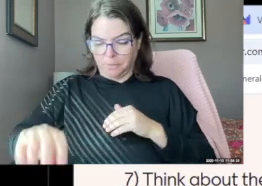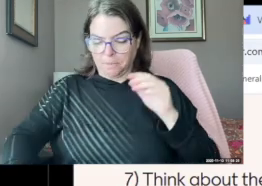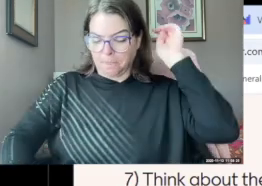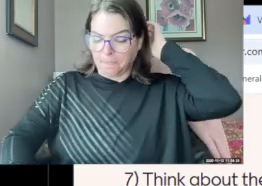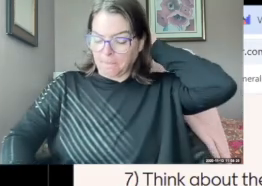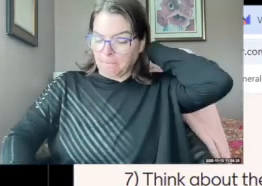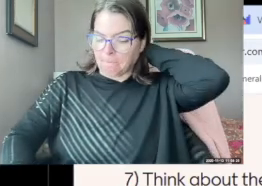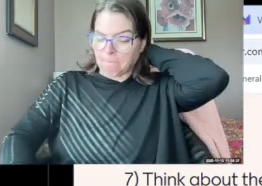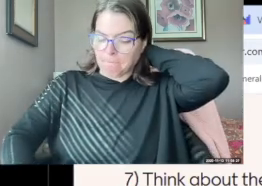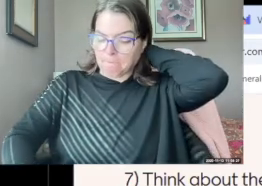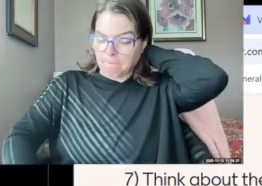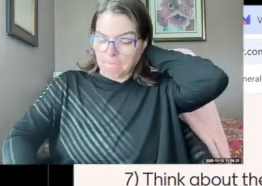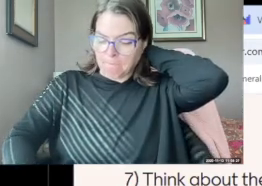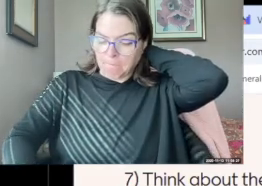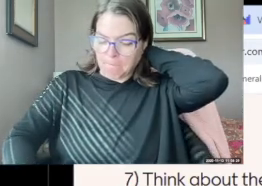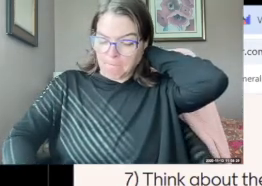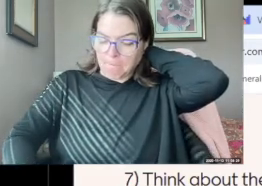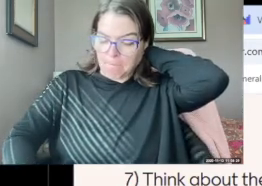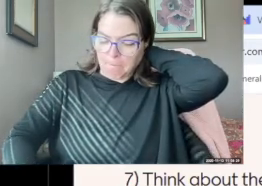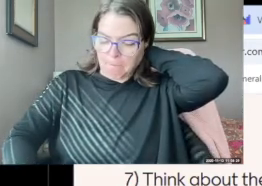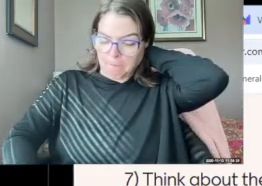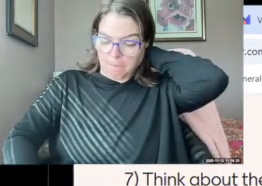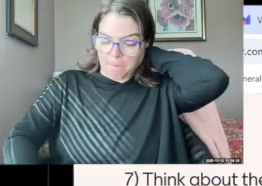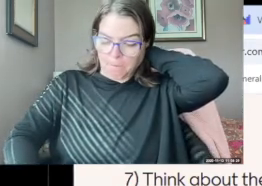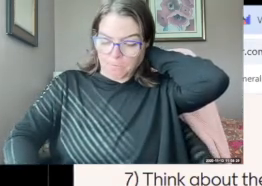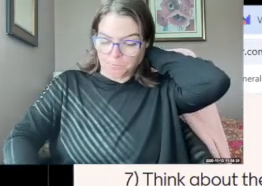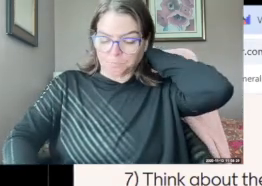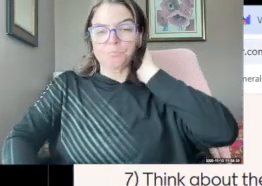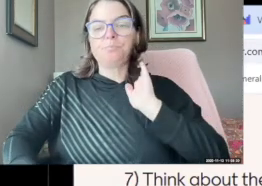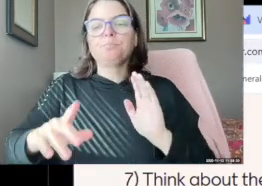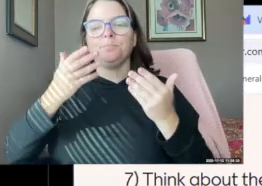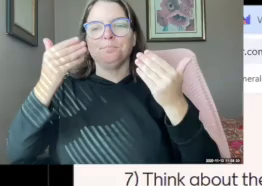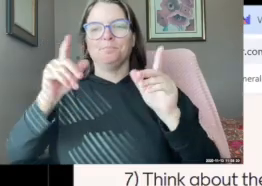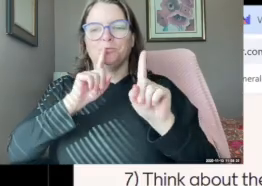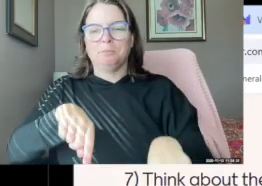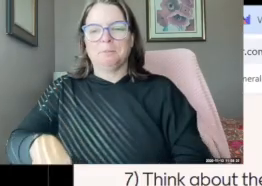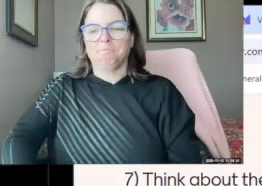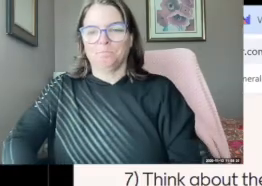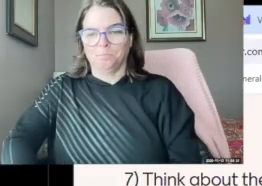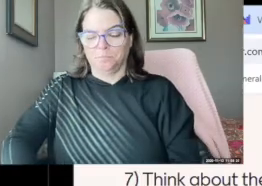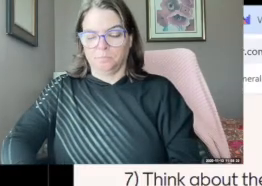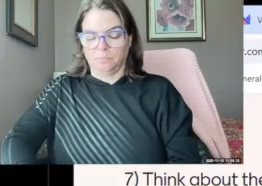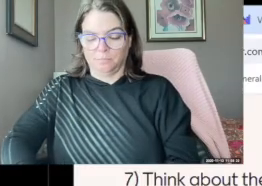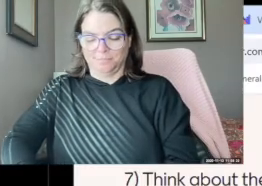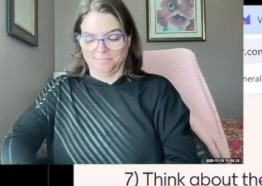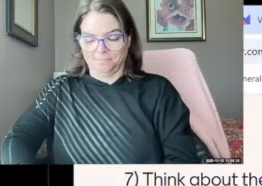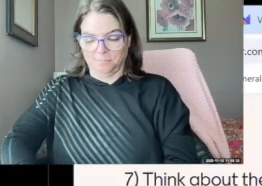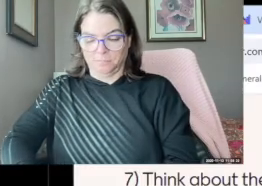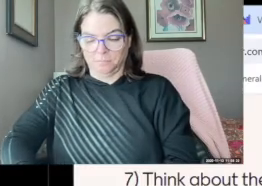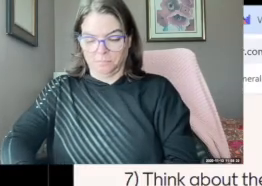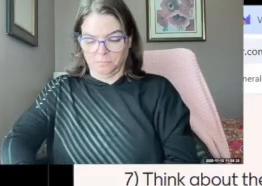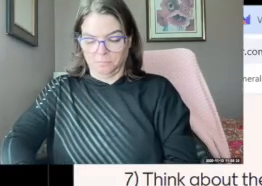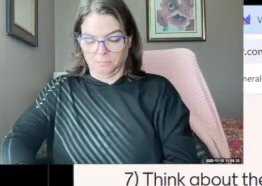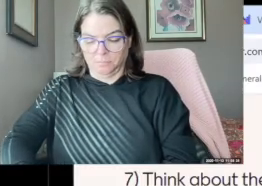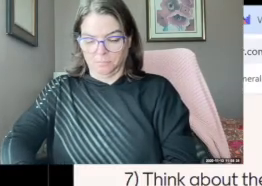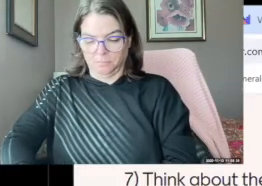What barriers do you or your communities face in accessing zero-emission transportation? Please